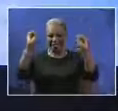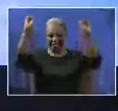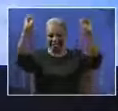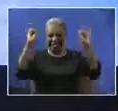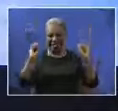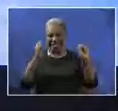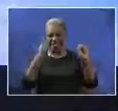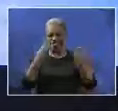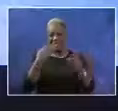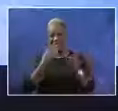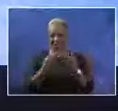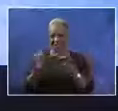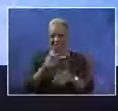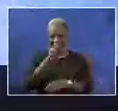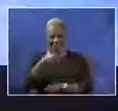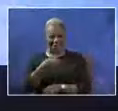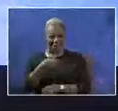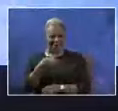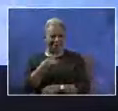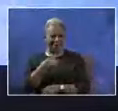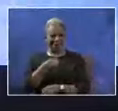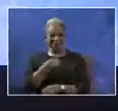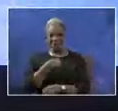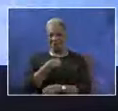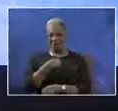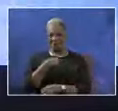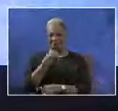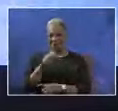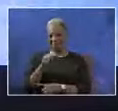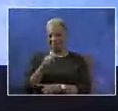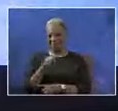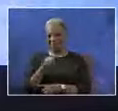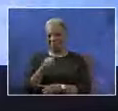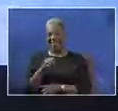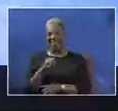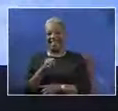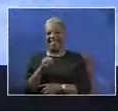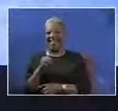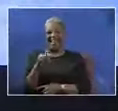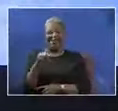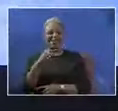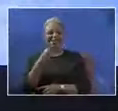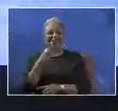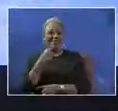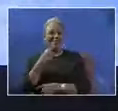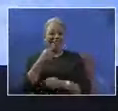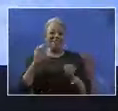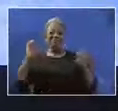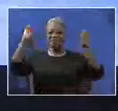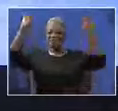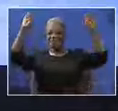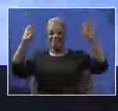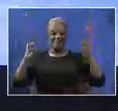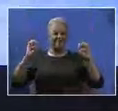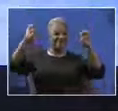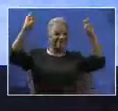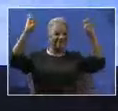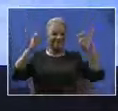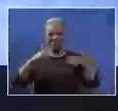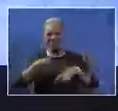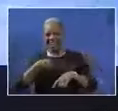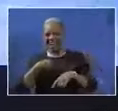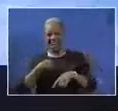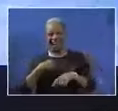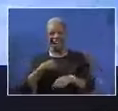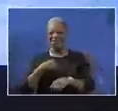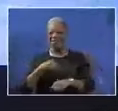That was Jason. If you lift weights and all of a sudden you're looking good, you can say, ooh, look in the mirror and you say, look, I boast in my